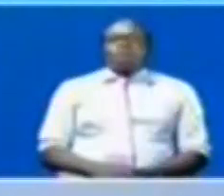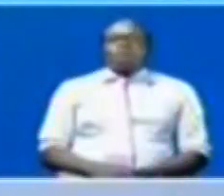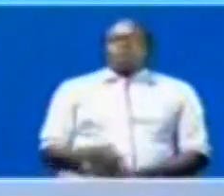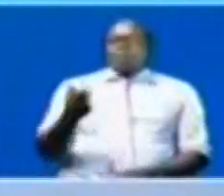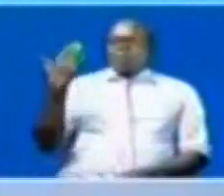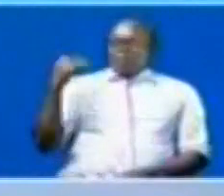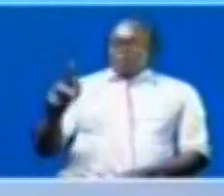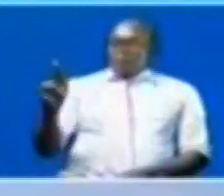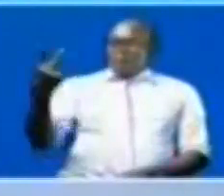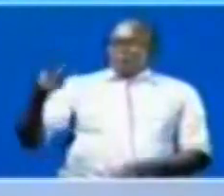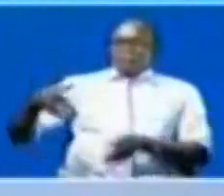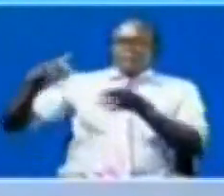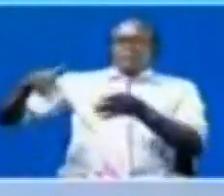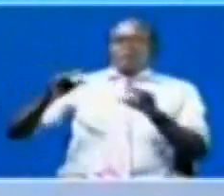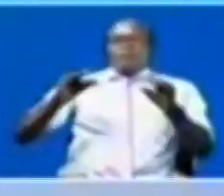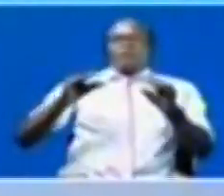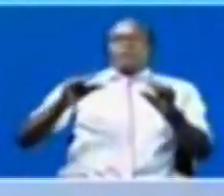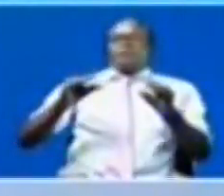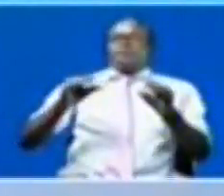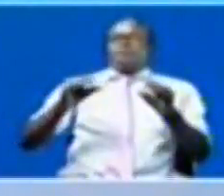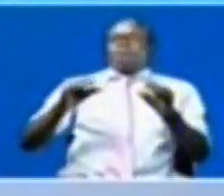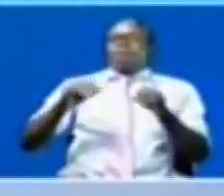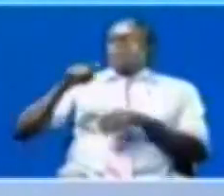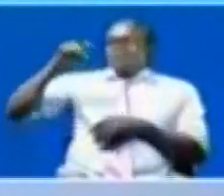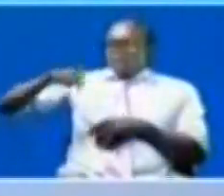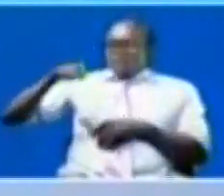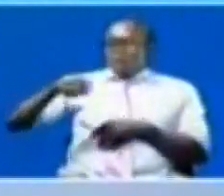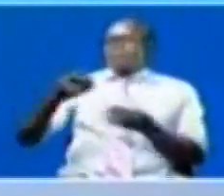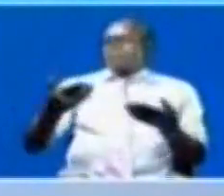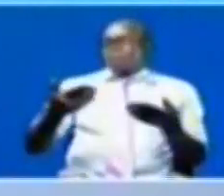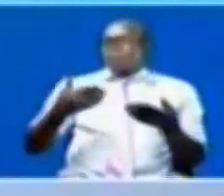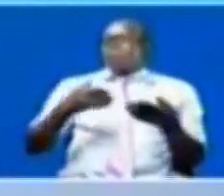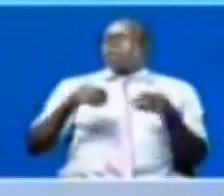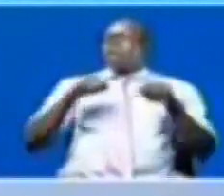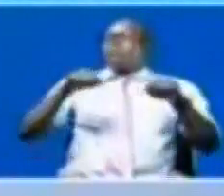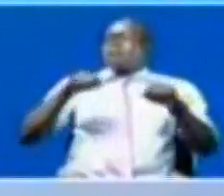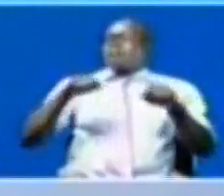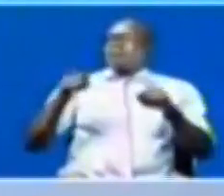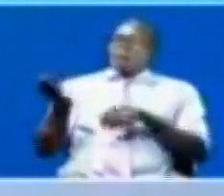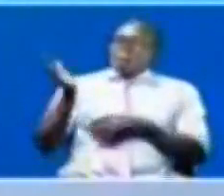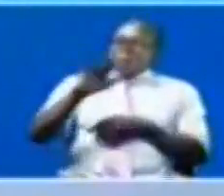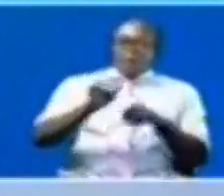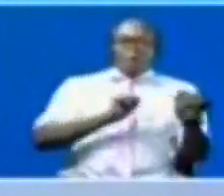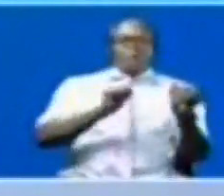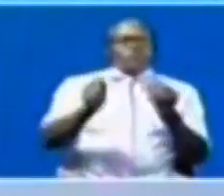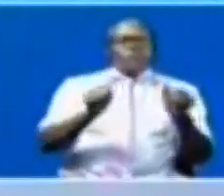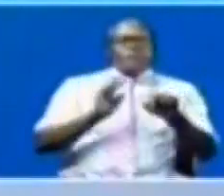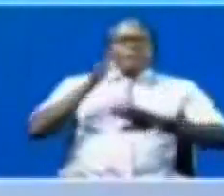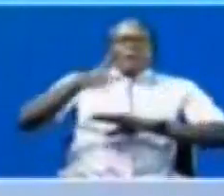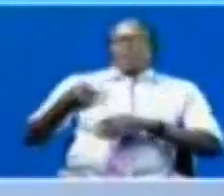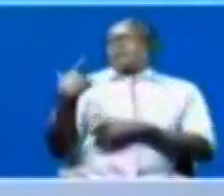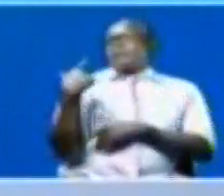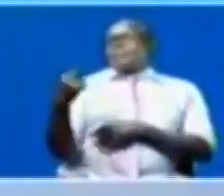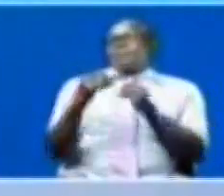Former Kenya Sevens coach Innocent Simuyu has echoed the need to get senior players back to the game after Shujaa's